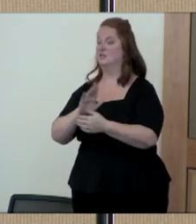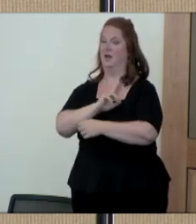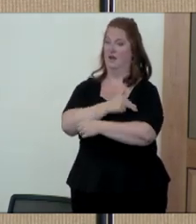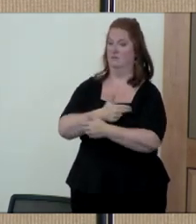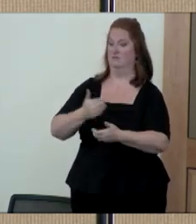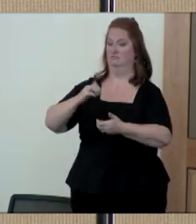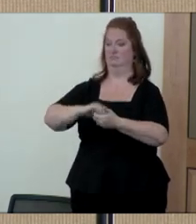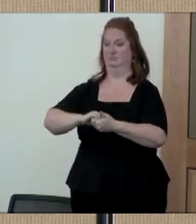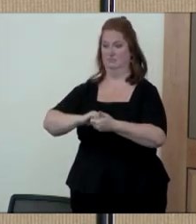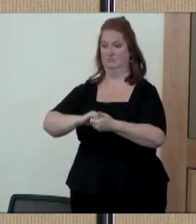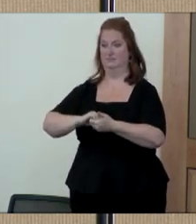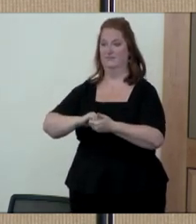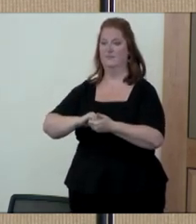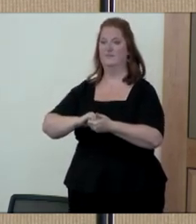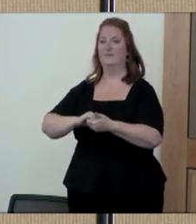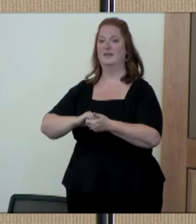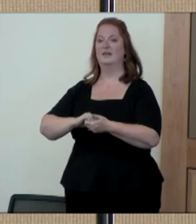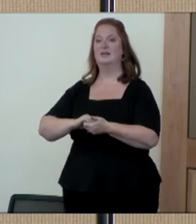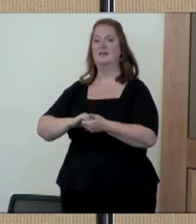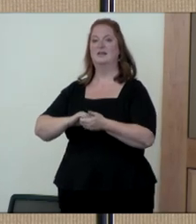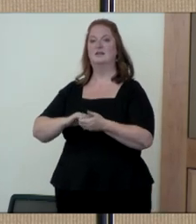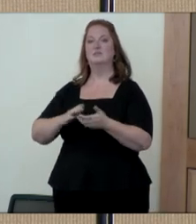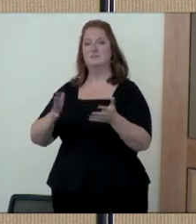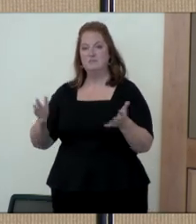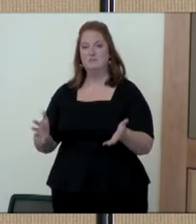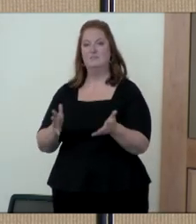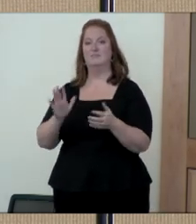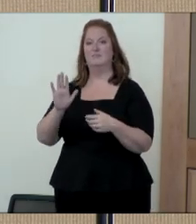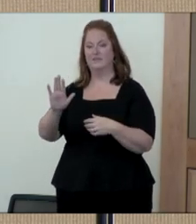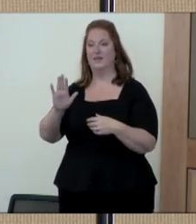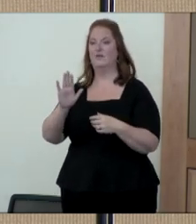and well-being of people and to give better